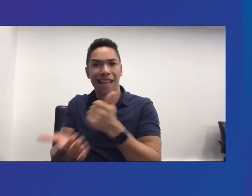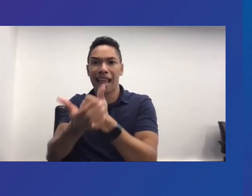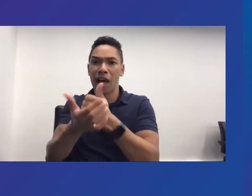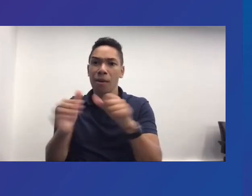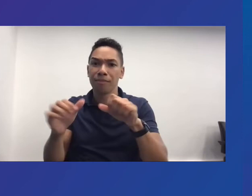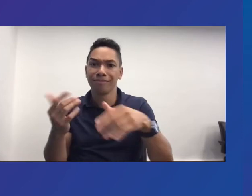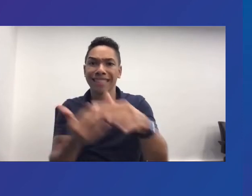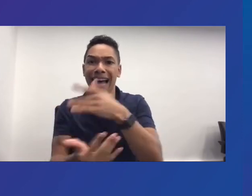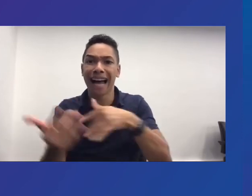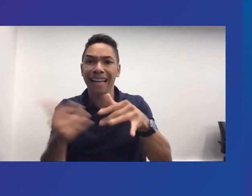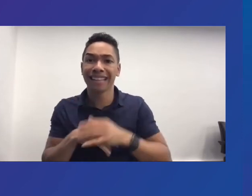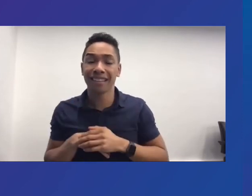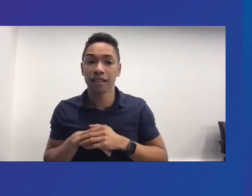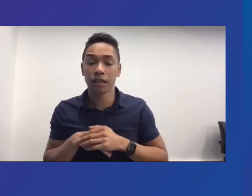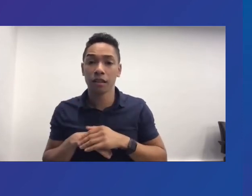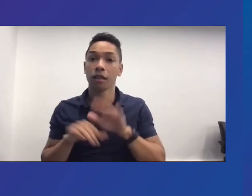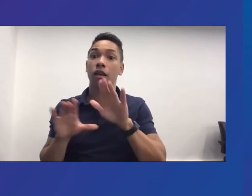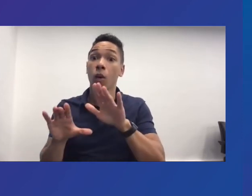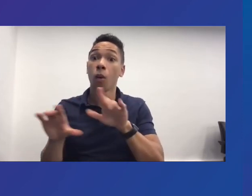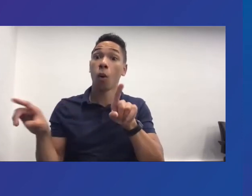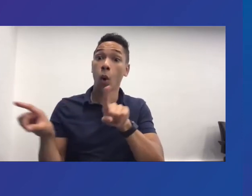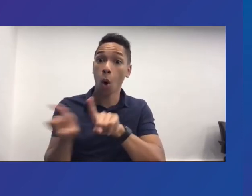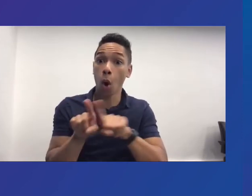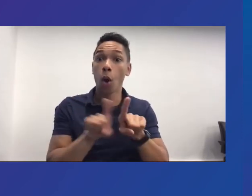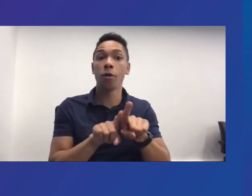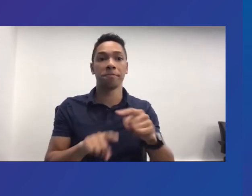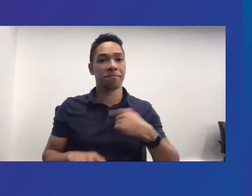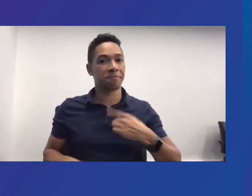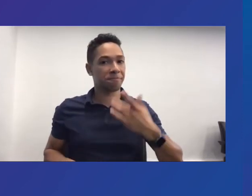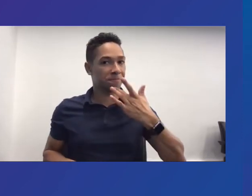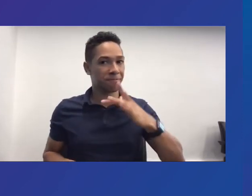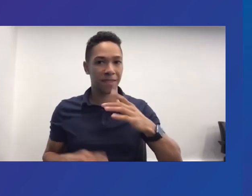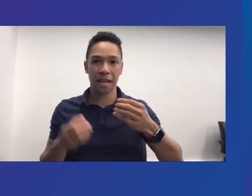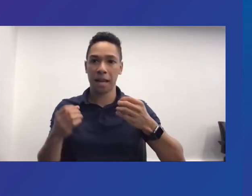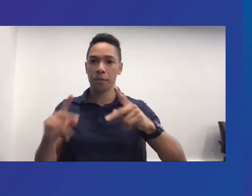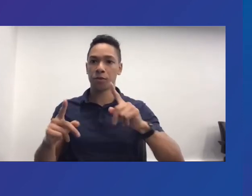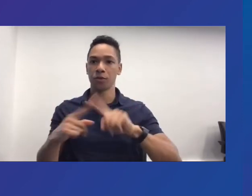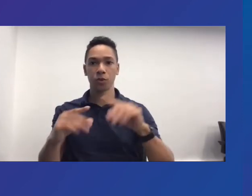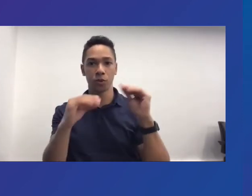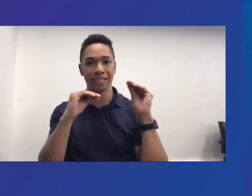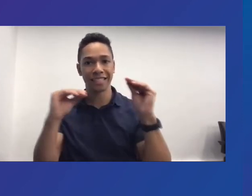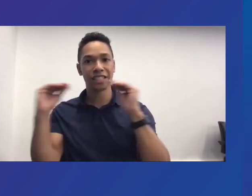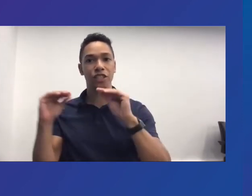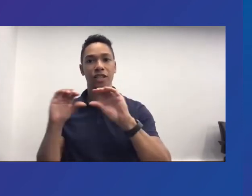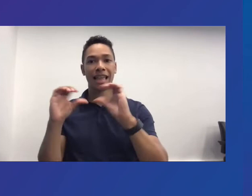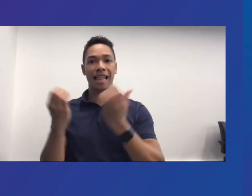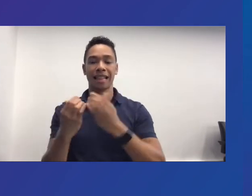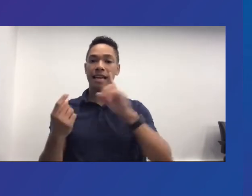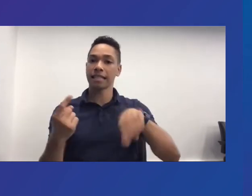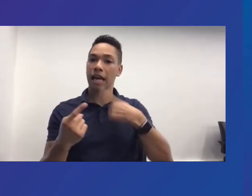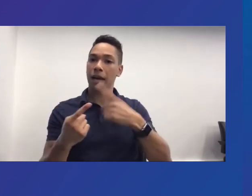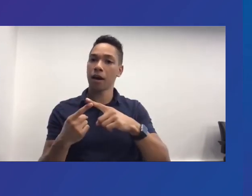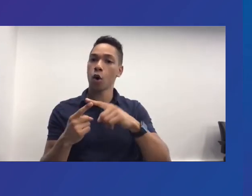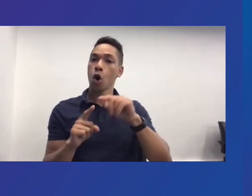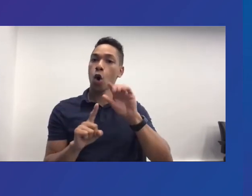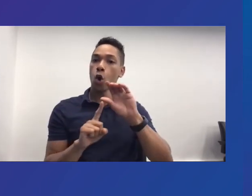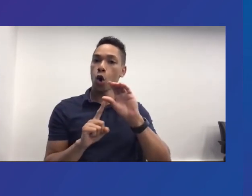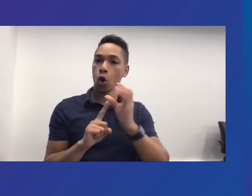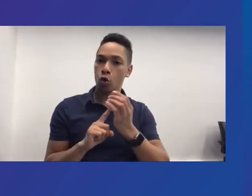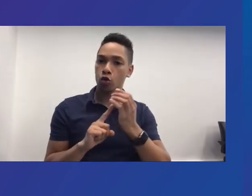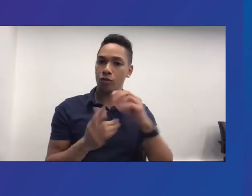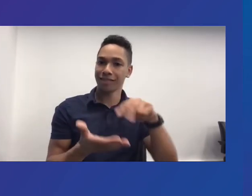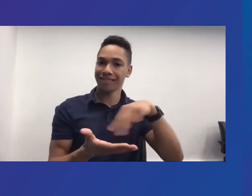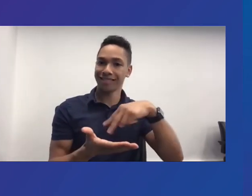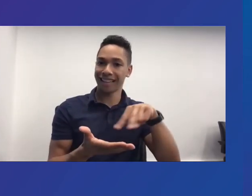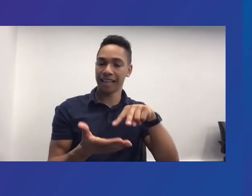And also, I've been in a fortunate position to teach courses centered around teaching dances of different cultures. And it always lifts my